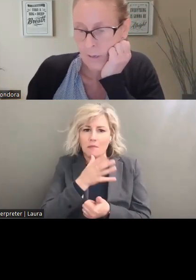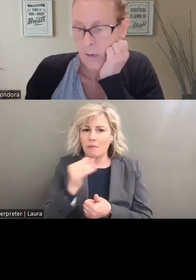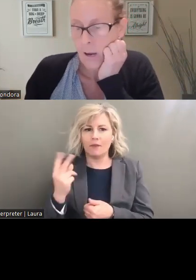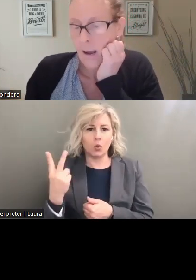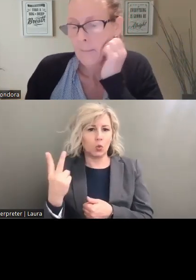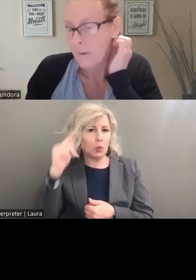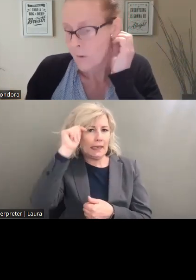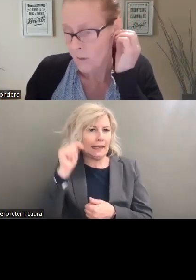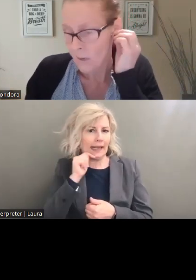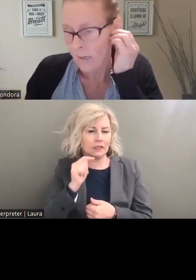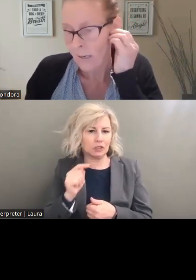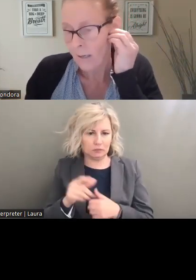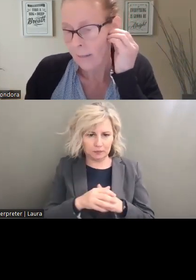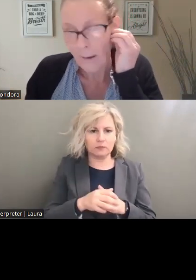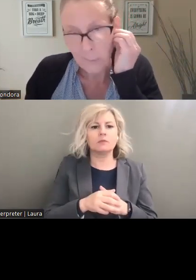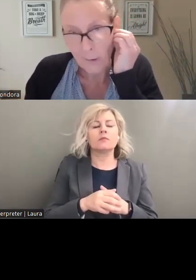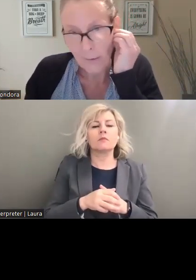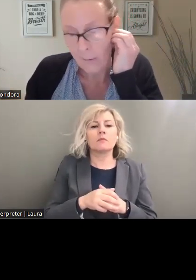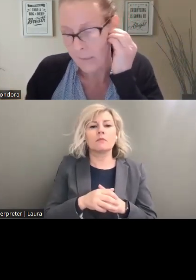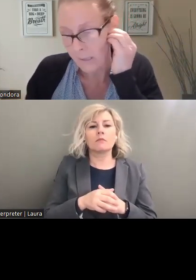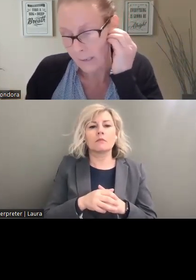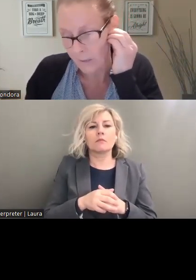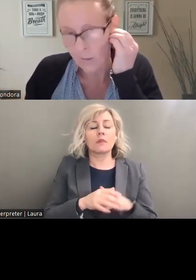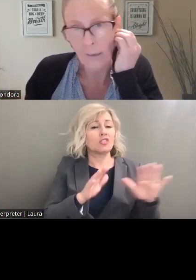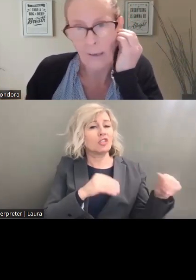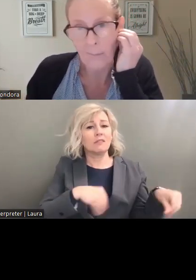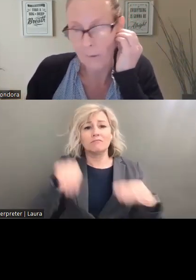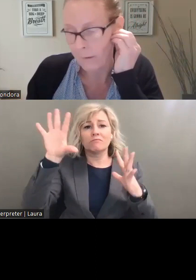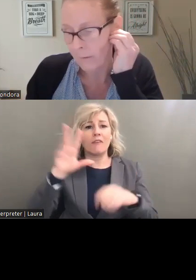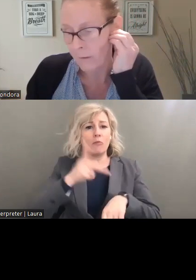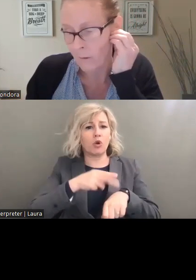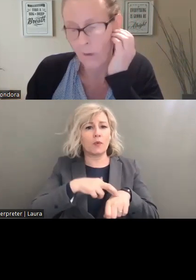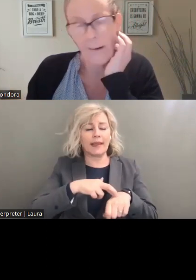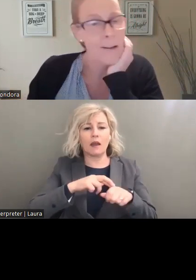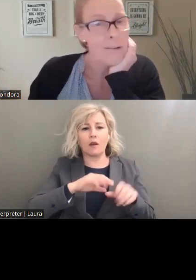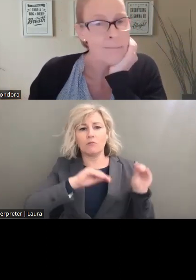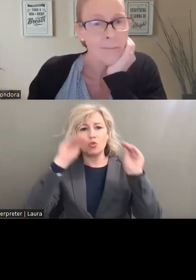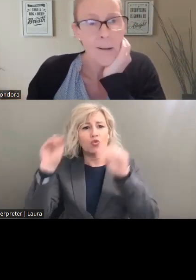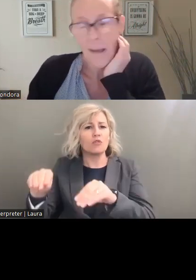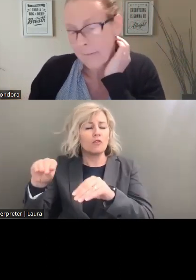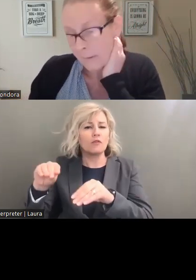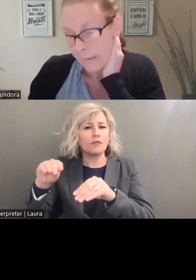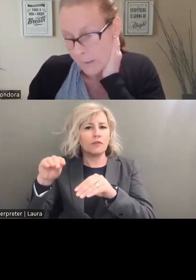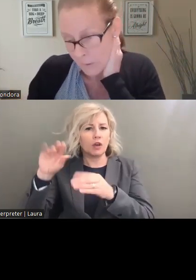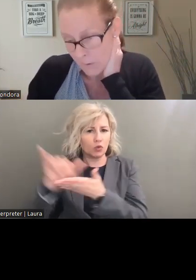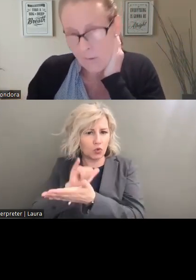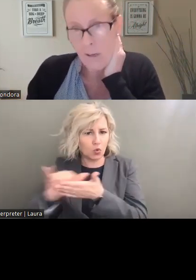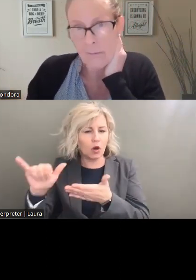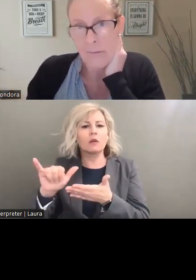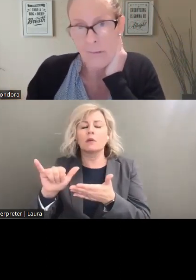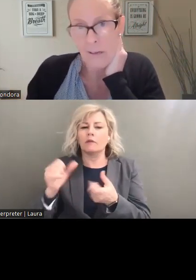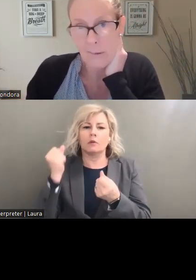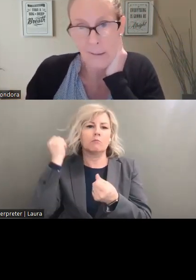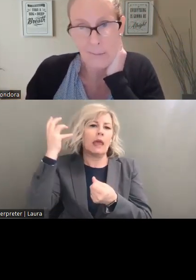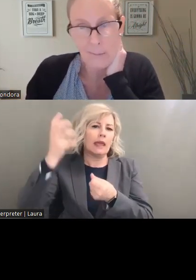teenagers. She left Puerto Rico as a teenager and came to live in New York after years